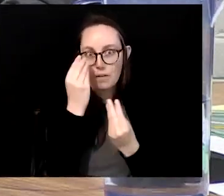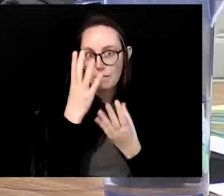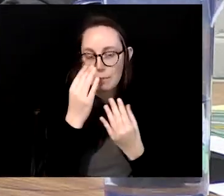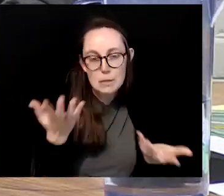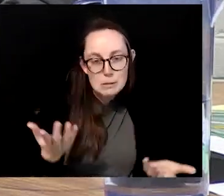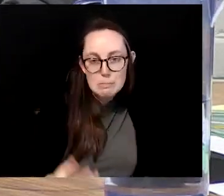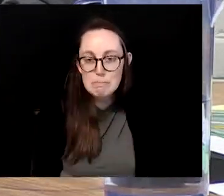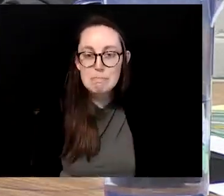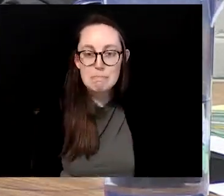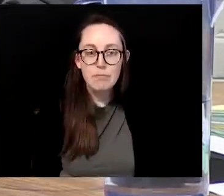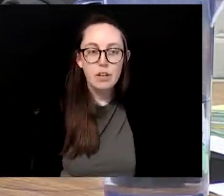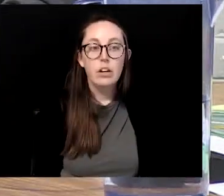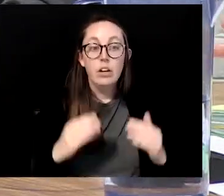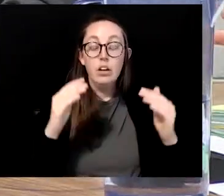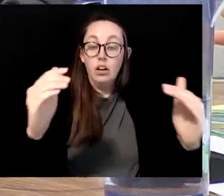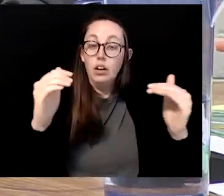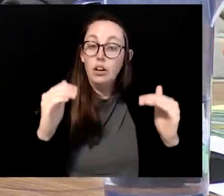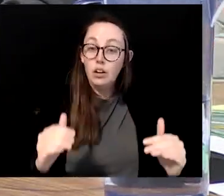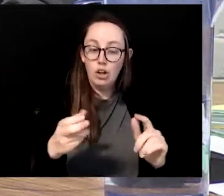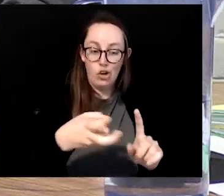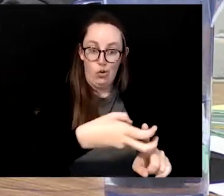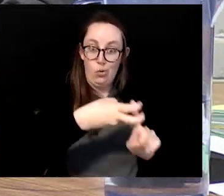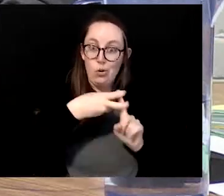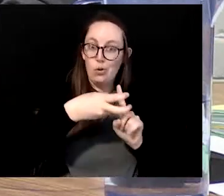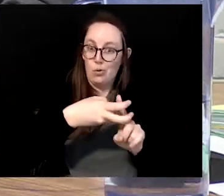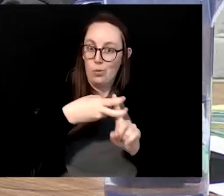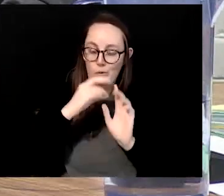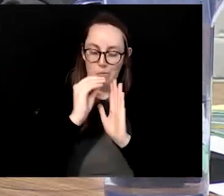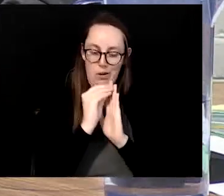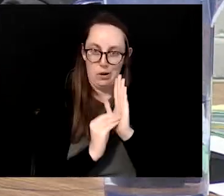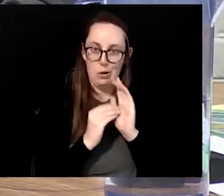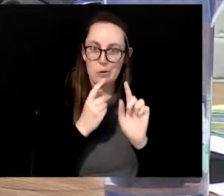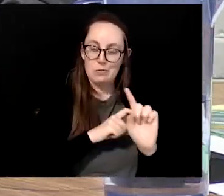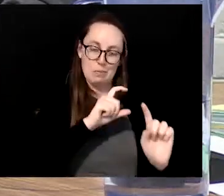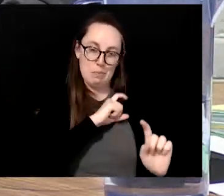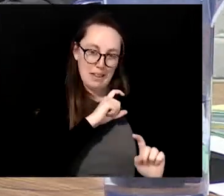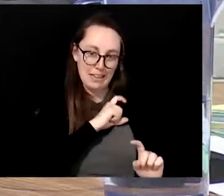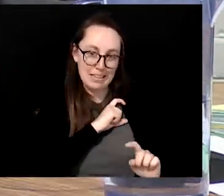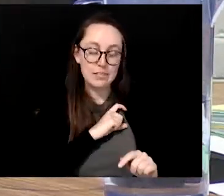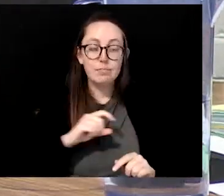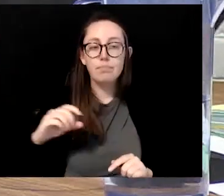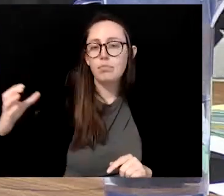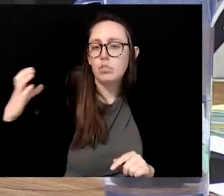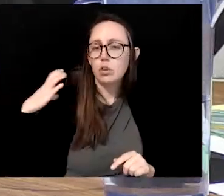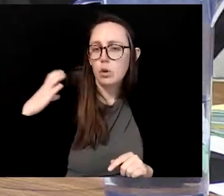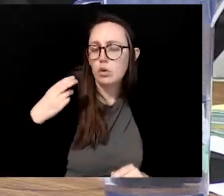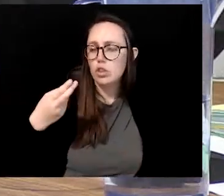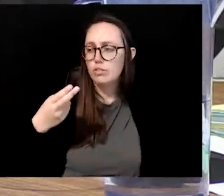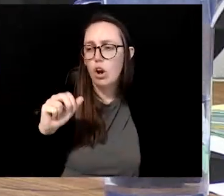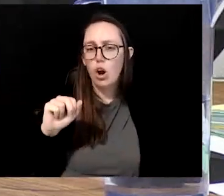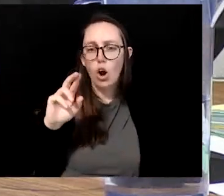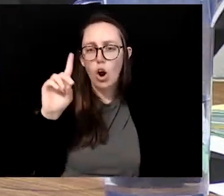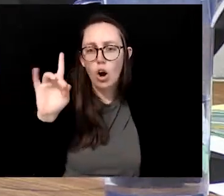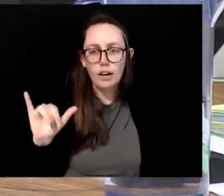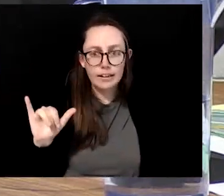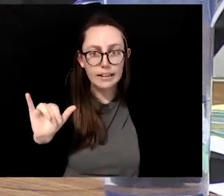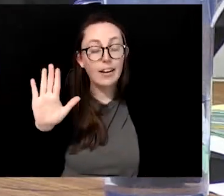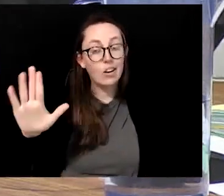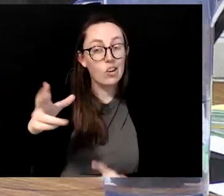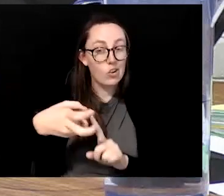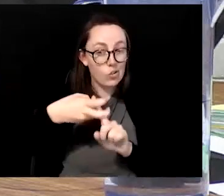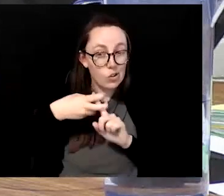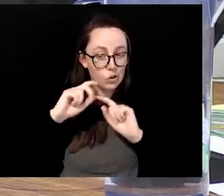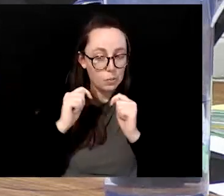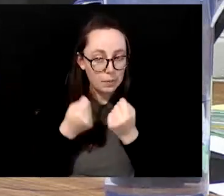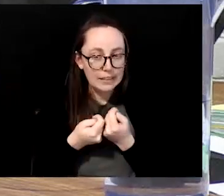some recruitment notes from the police department uh Chief Hardy and her recruitment team of detectives officers and